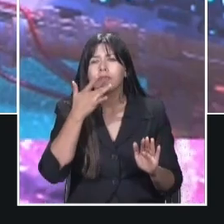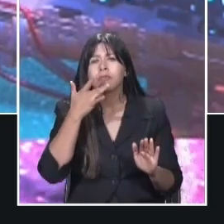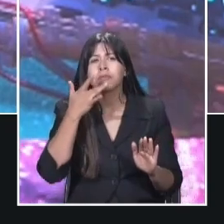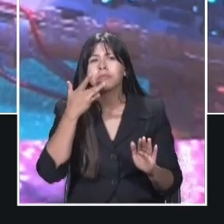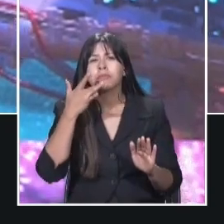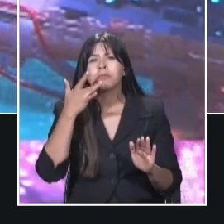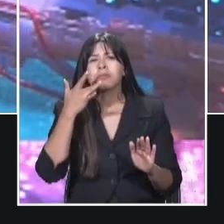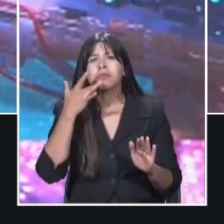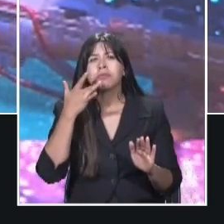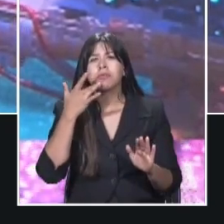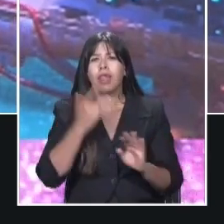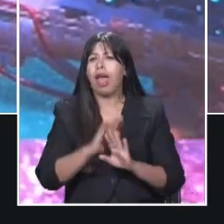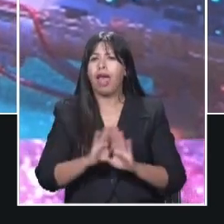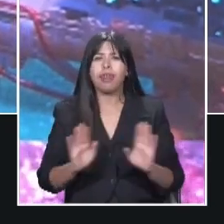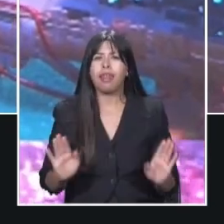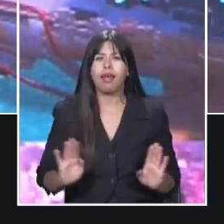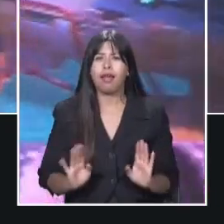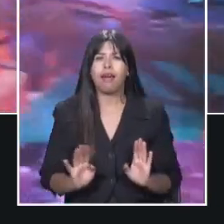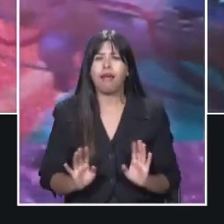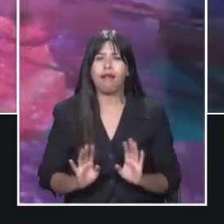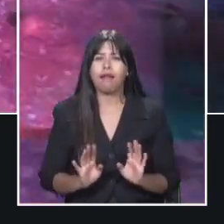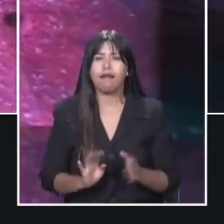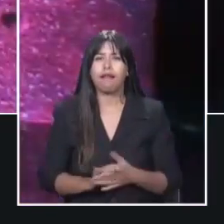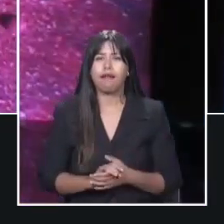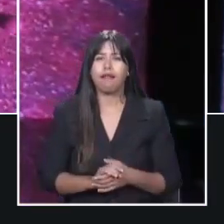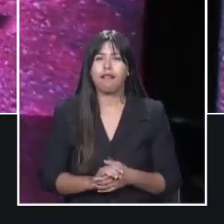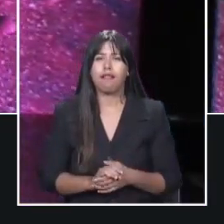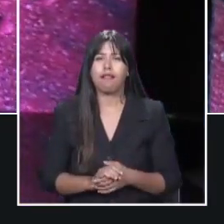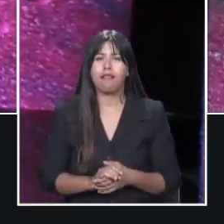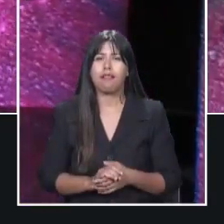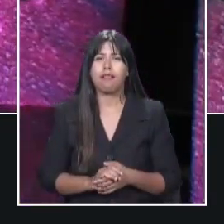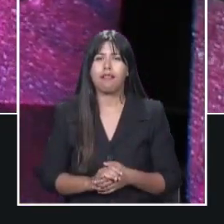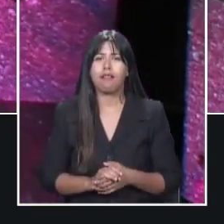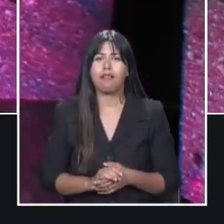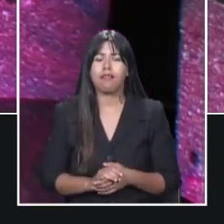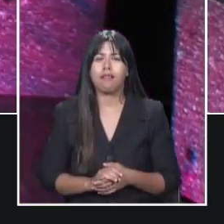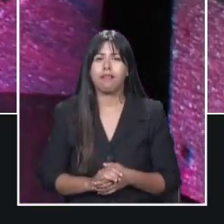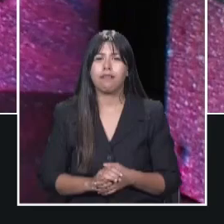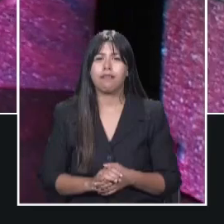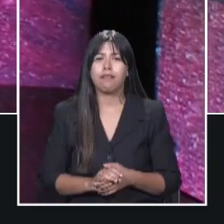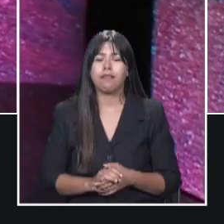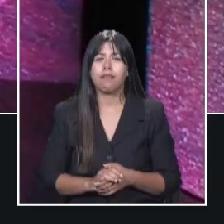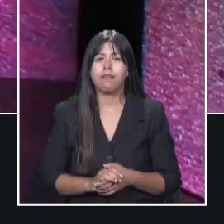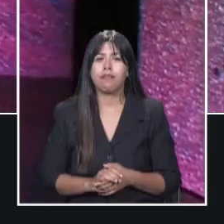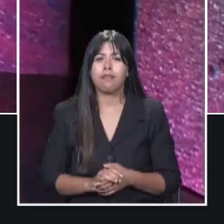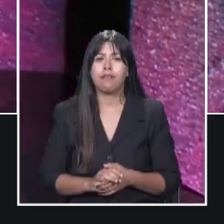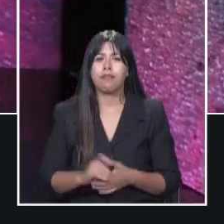So it turns out the Matrix, they were right. The machines didn't get the taste of chicken correctly.